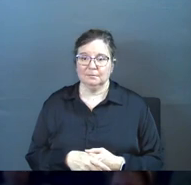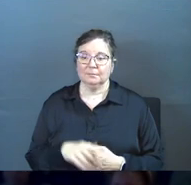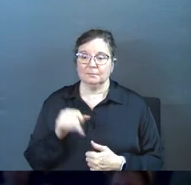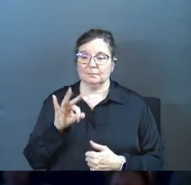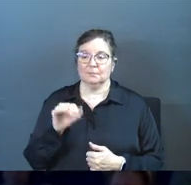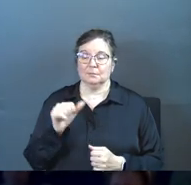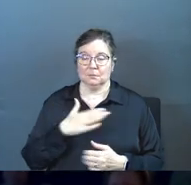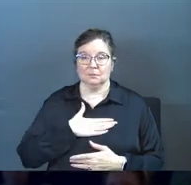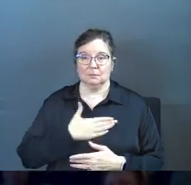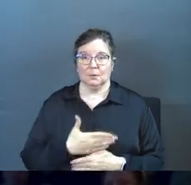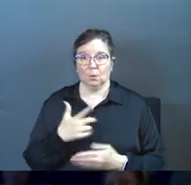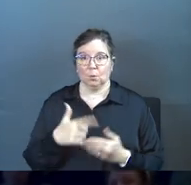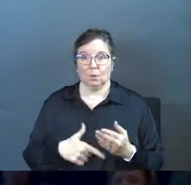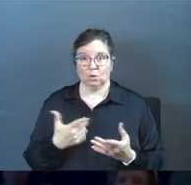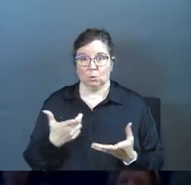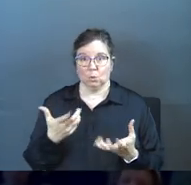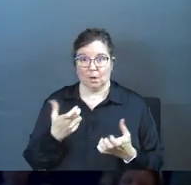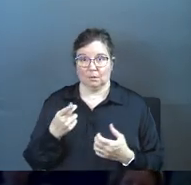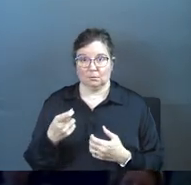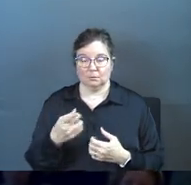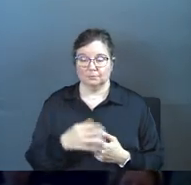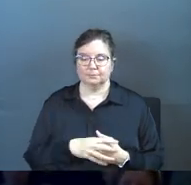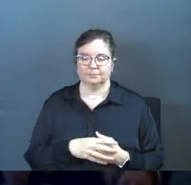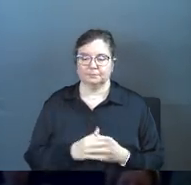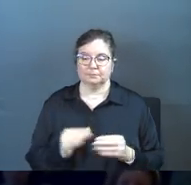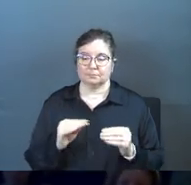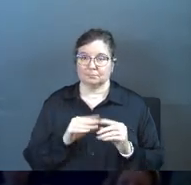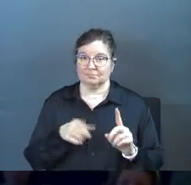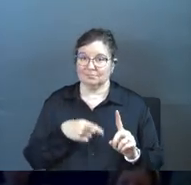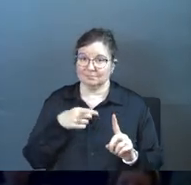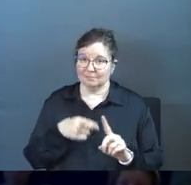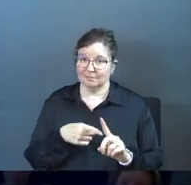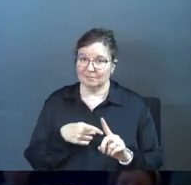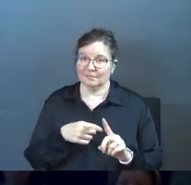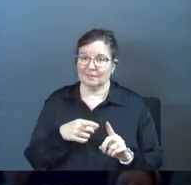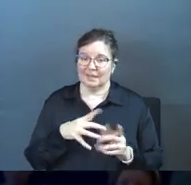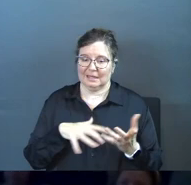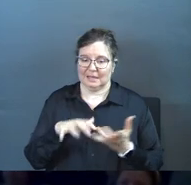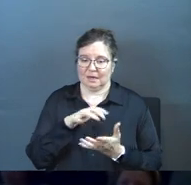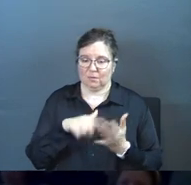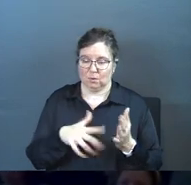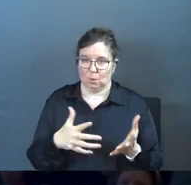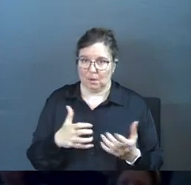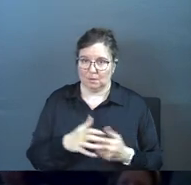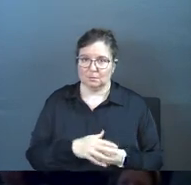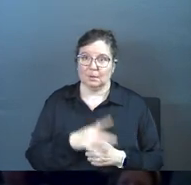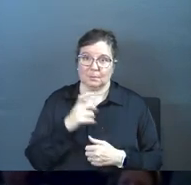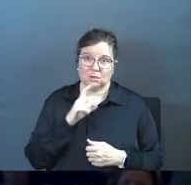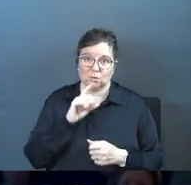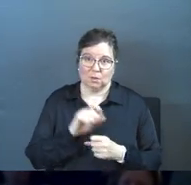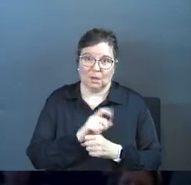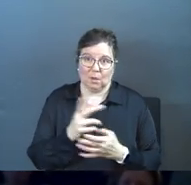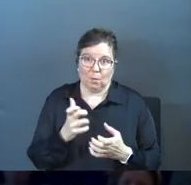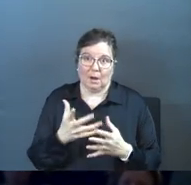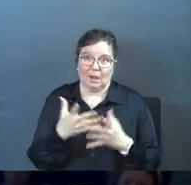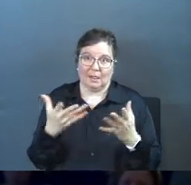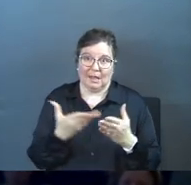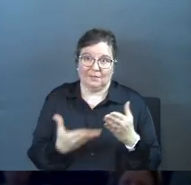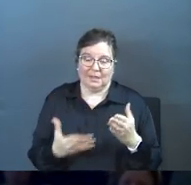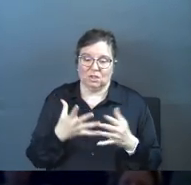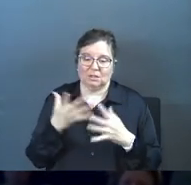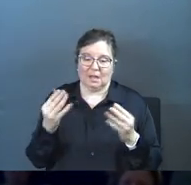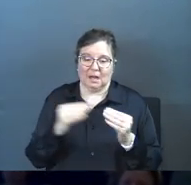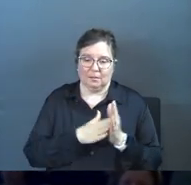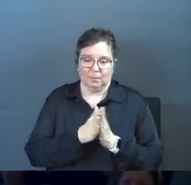And if you can admit what it is that you want, and more specifically, the cocktail of what you want, because you actually want a lot of things,